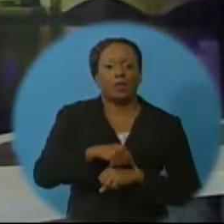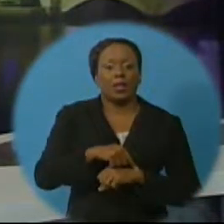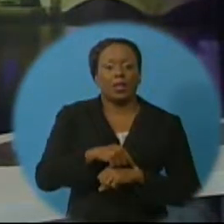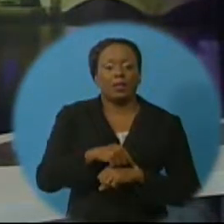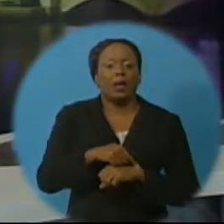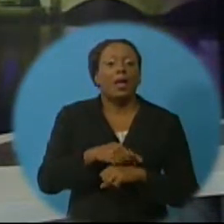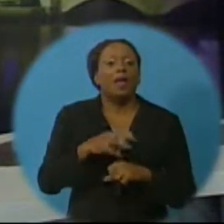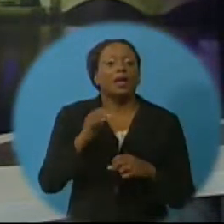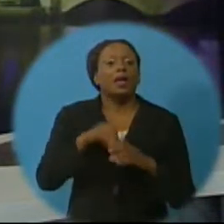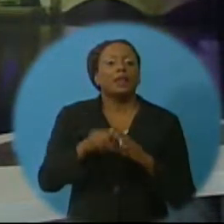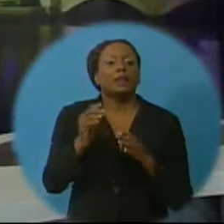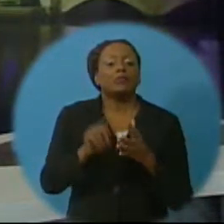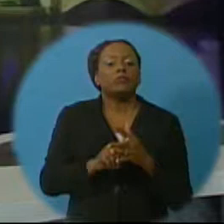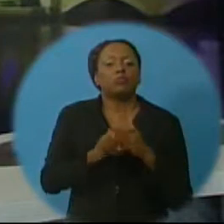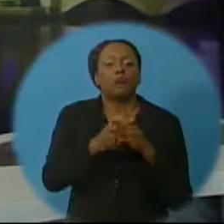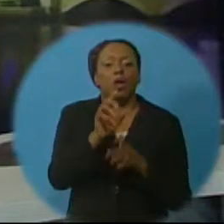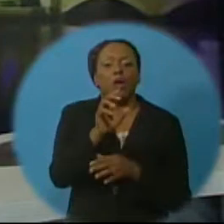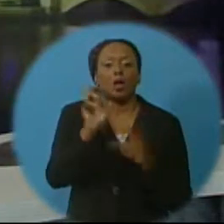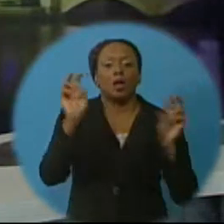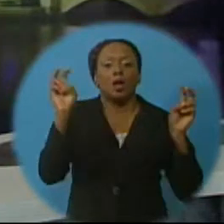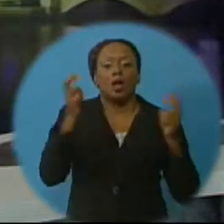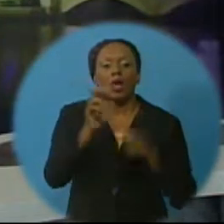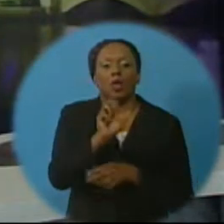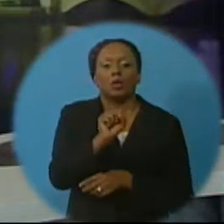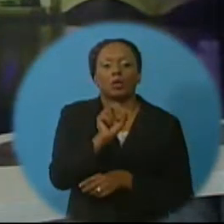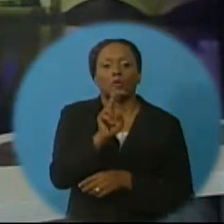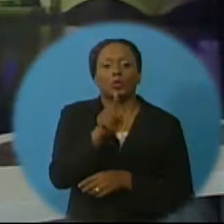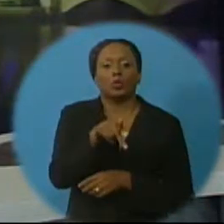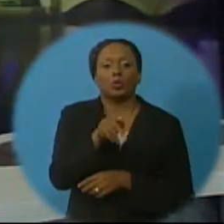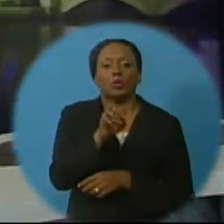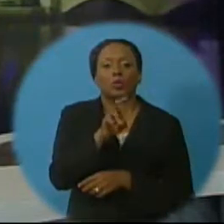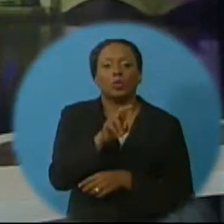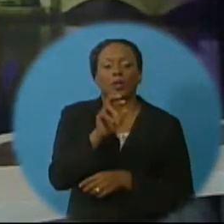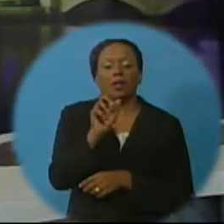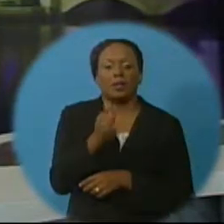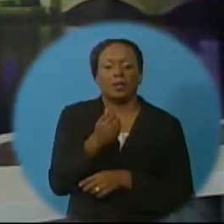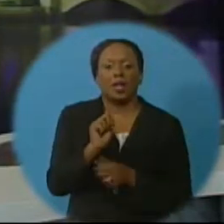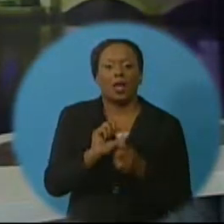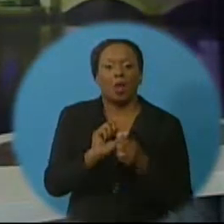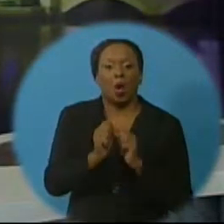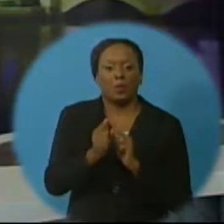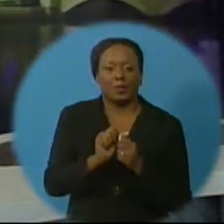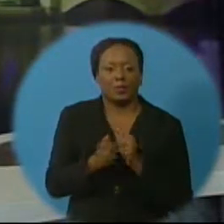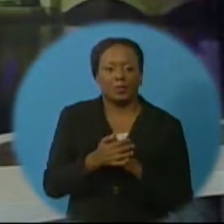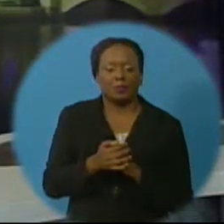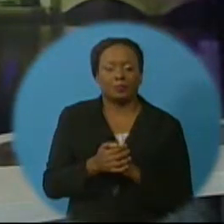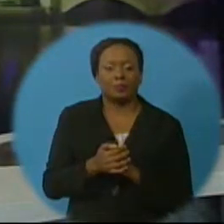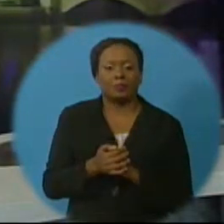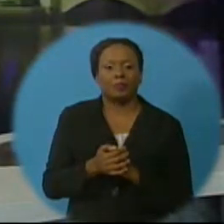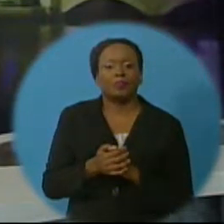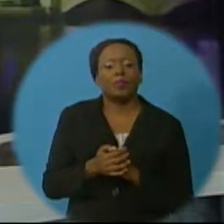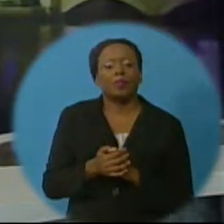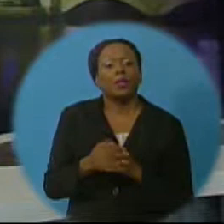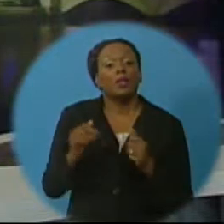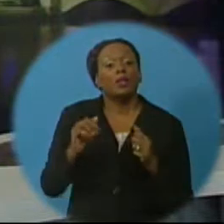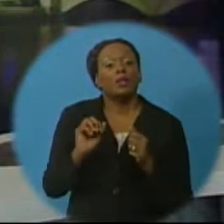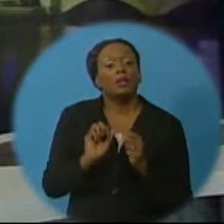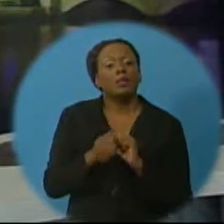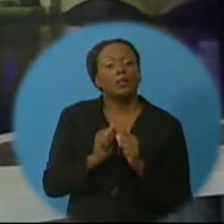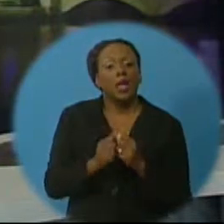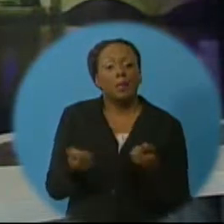foes in the opening game of the Super 10 stage of the ICC T20 World Cup. Playing in Dhaka, Pakistan were kept